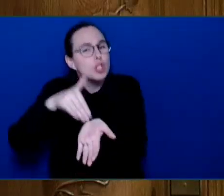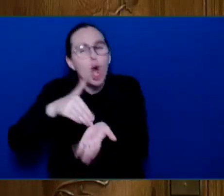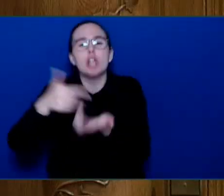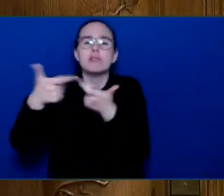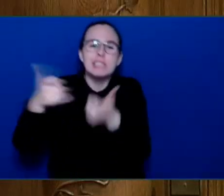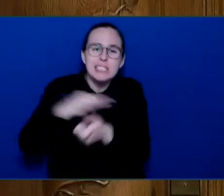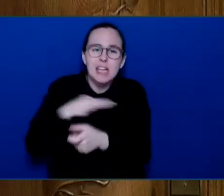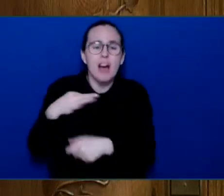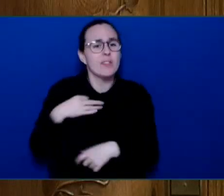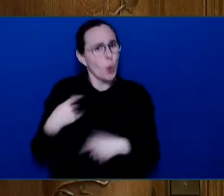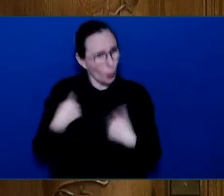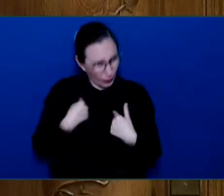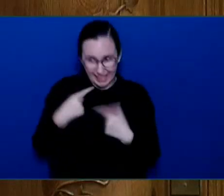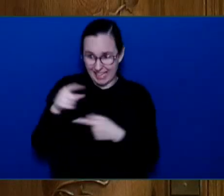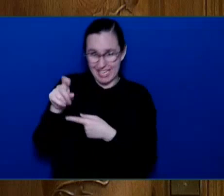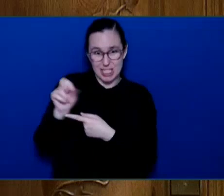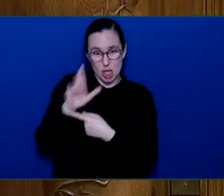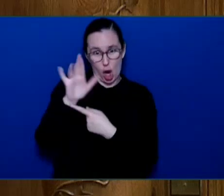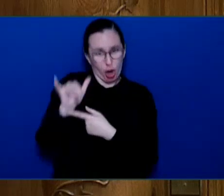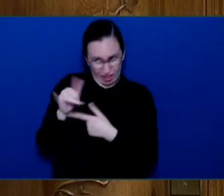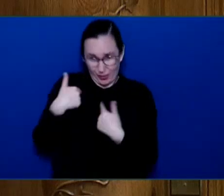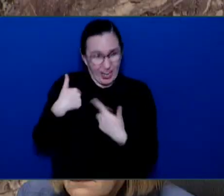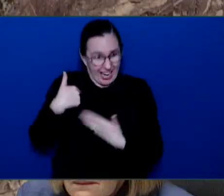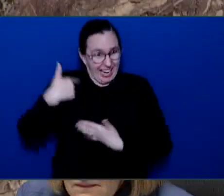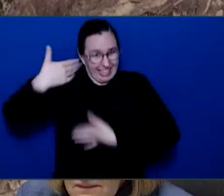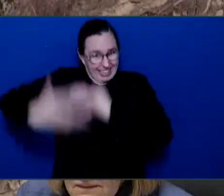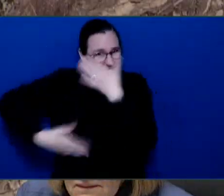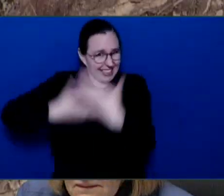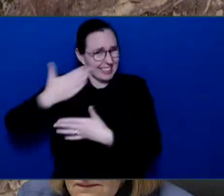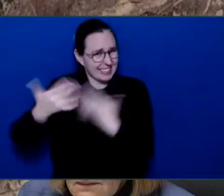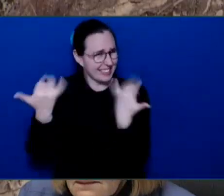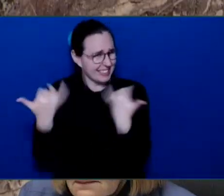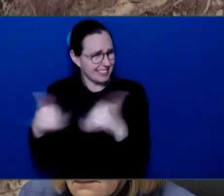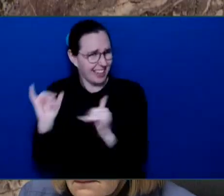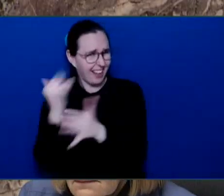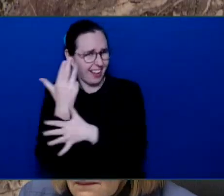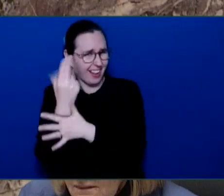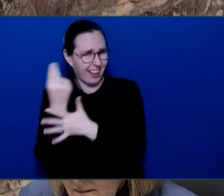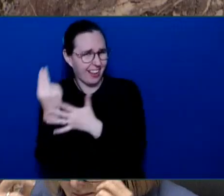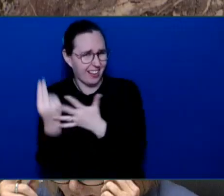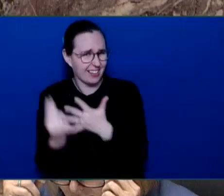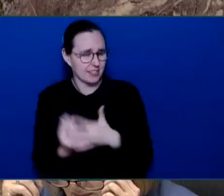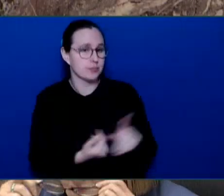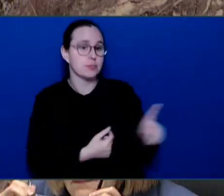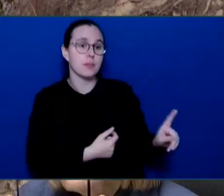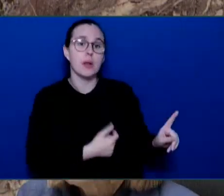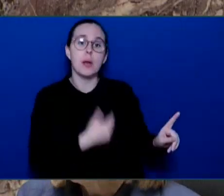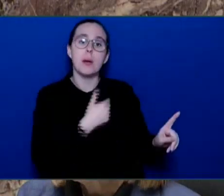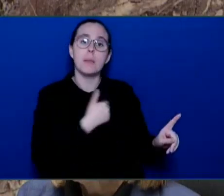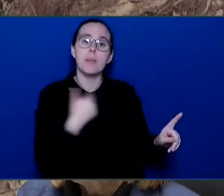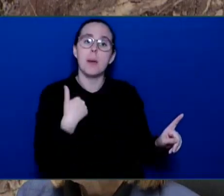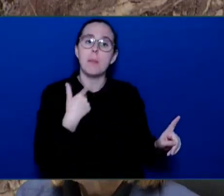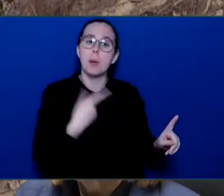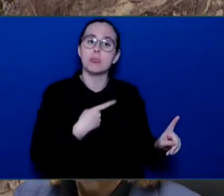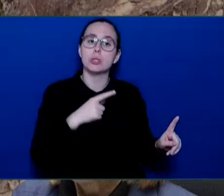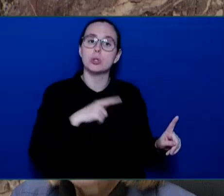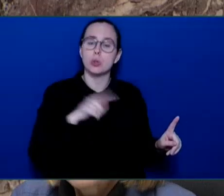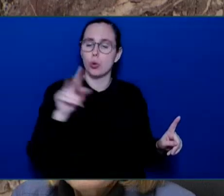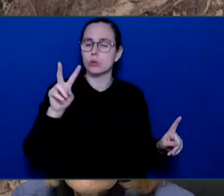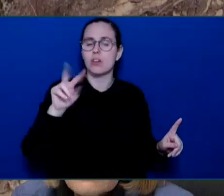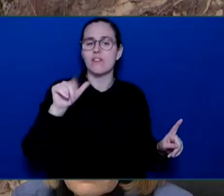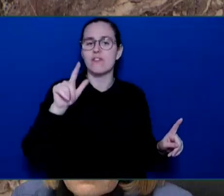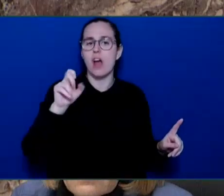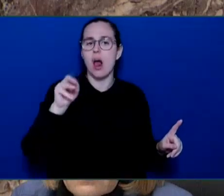Prince George Vale Mount. The public deserves answers about why Dr. de Villiers, a man